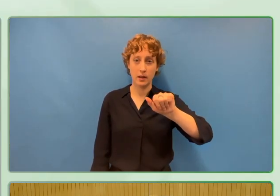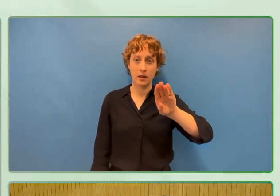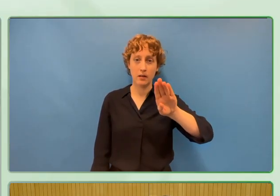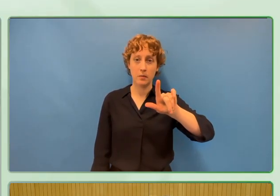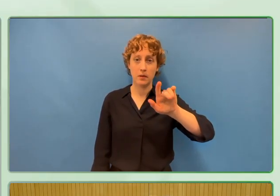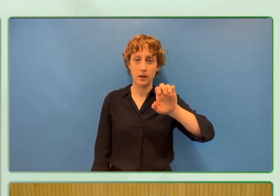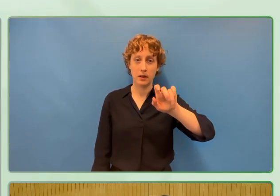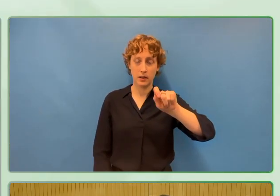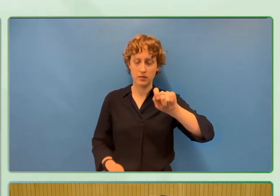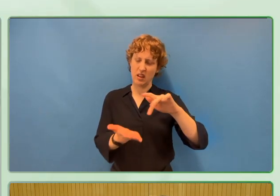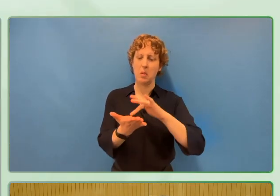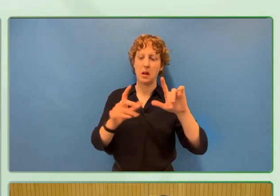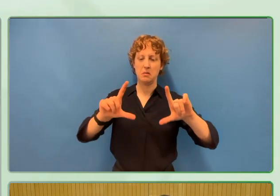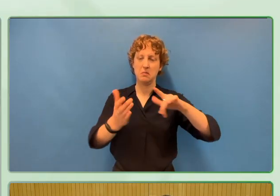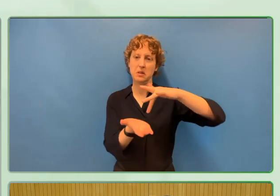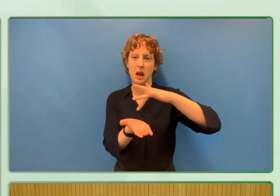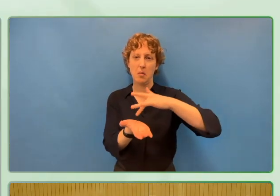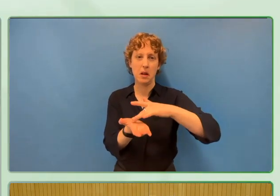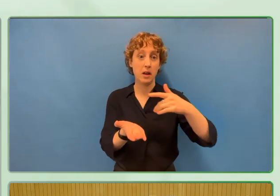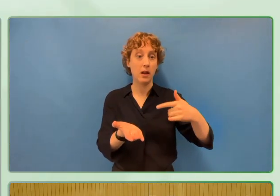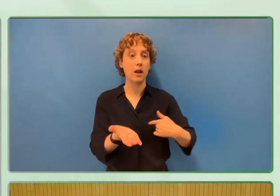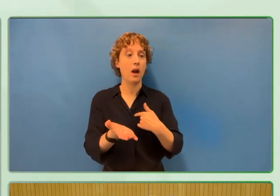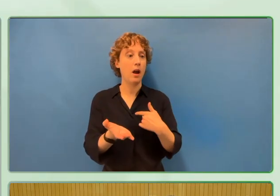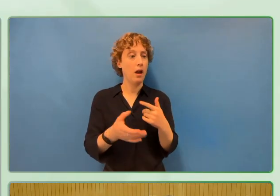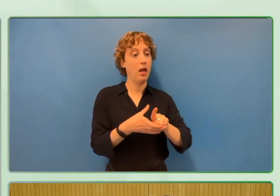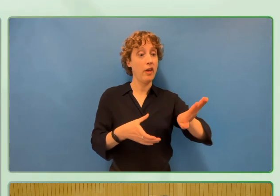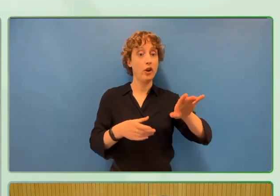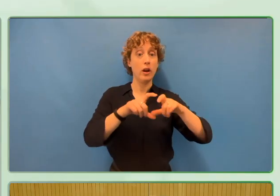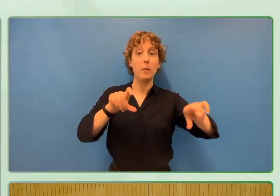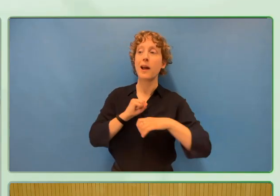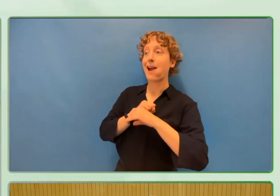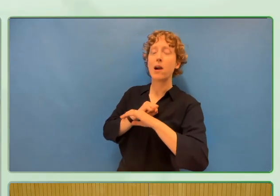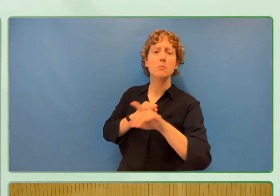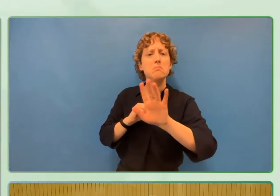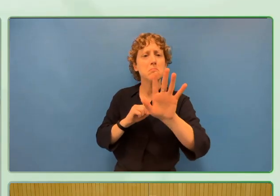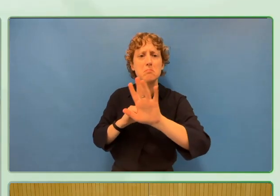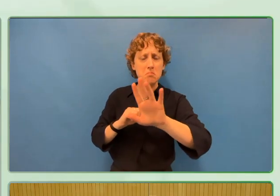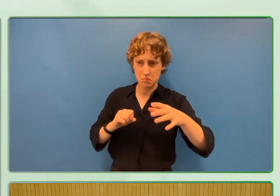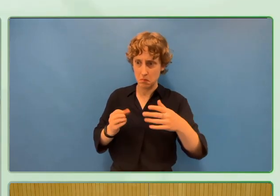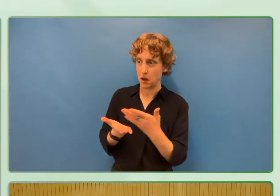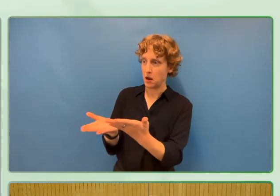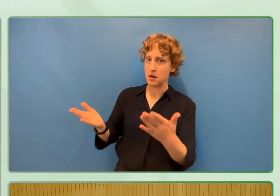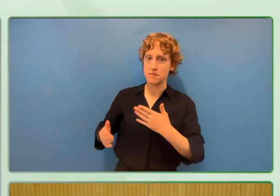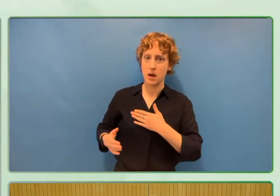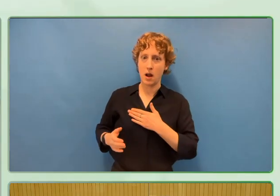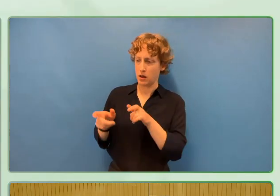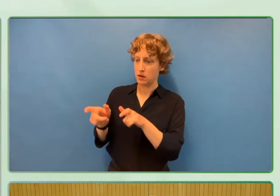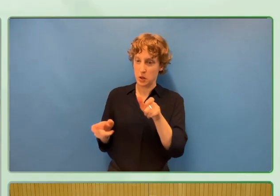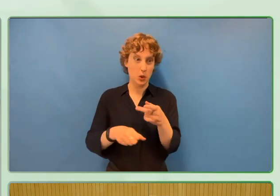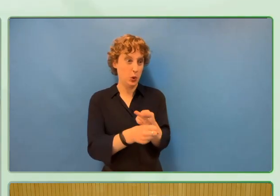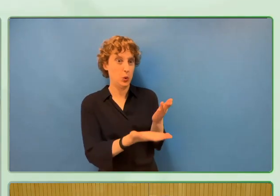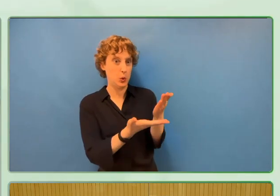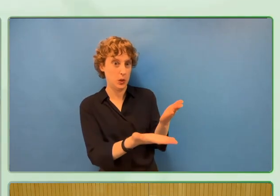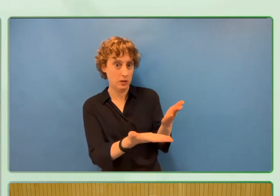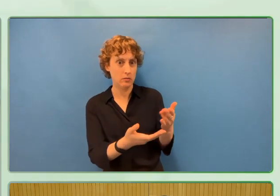just happy users of Yeti tablet, and you will see some pictures about that quite soon. And this is a tablet, it's